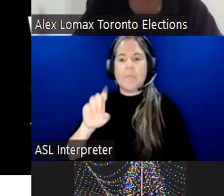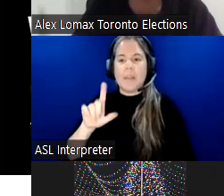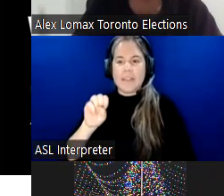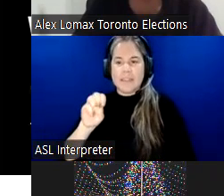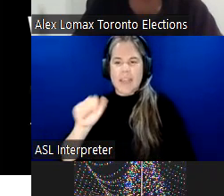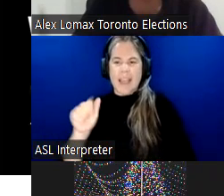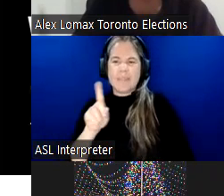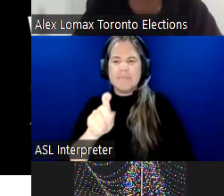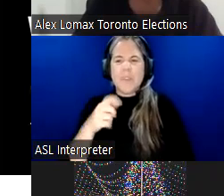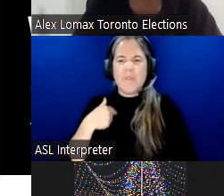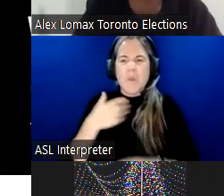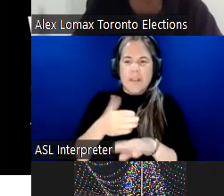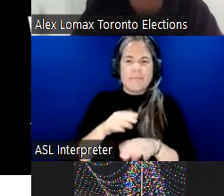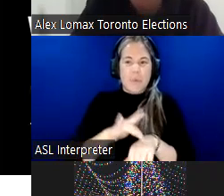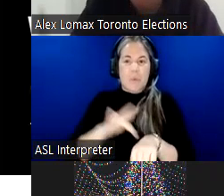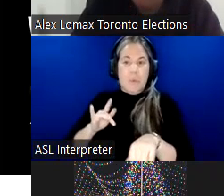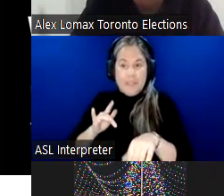in the advance polls?